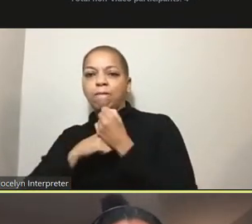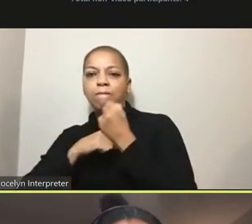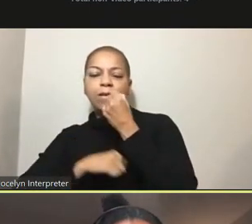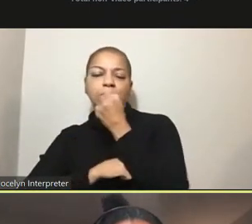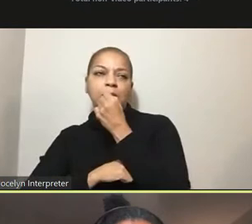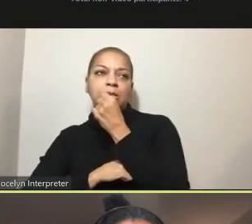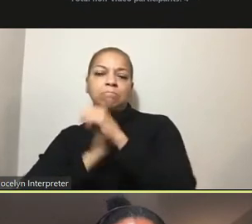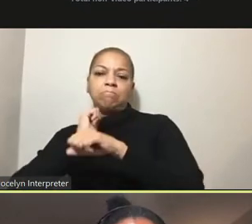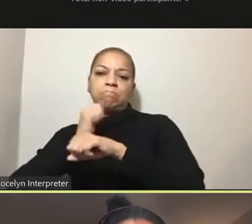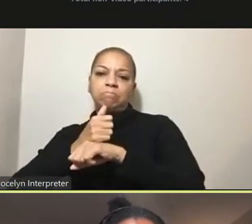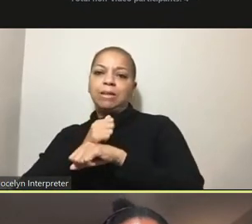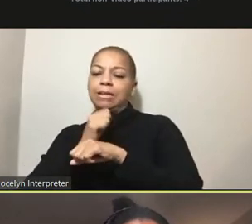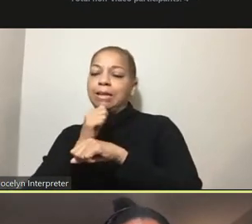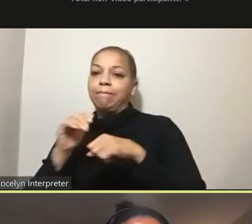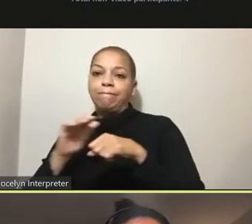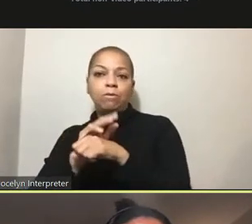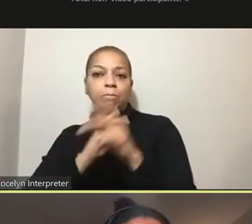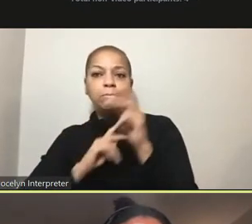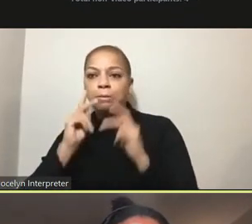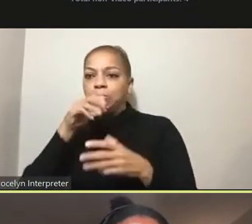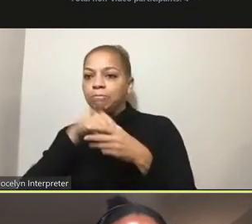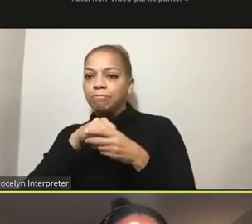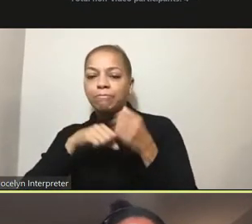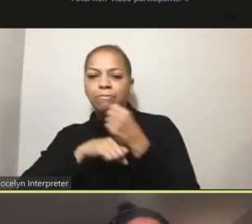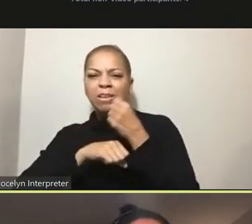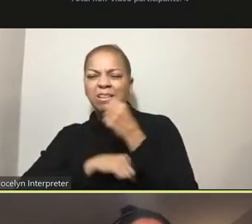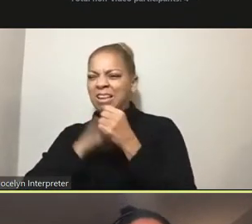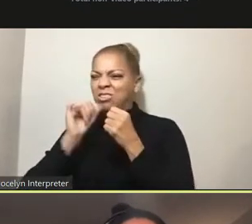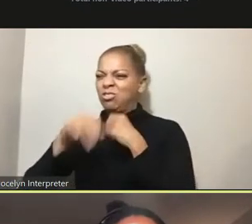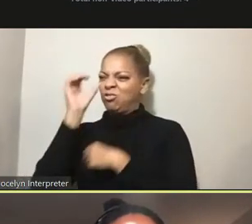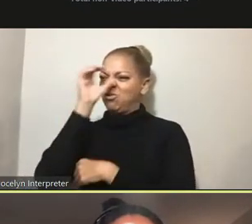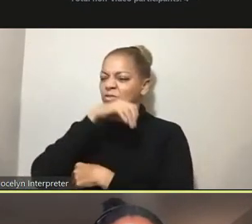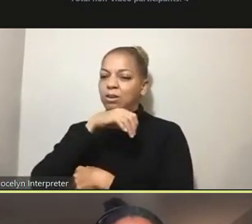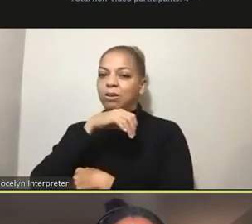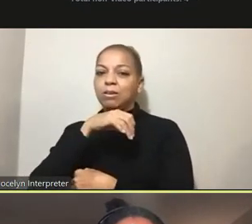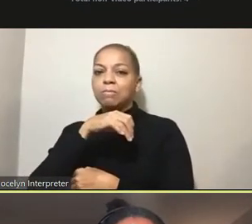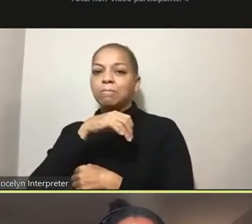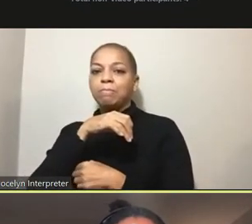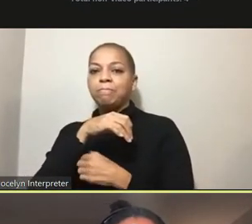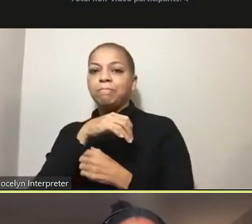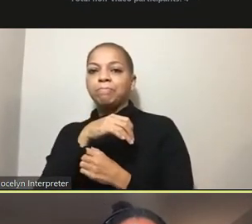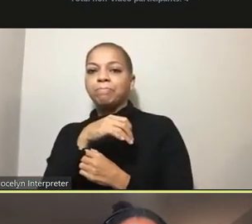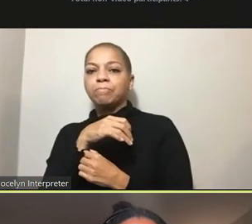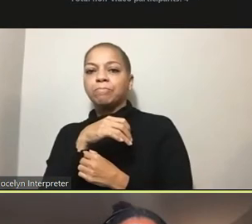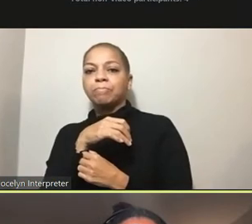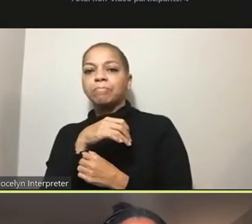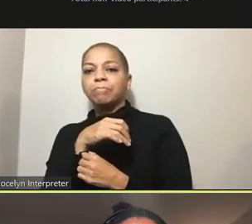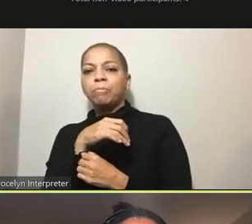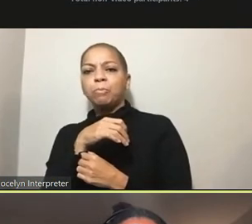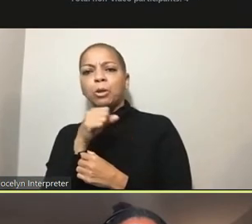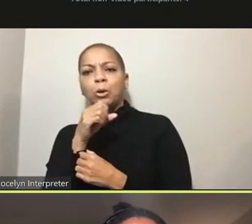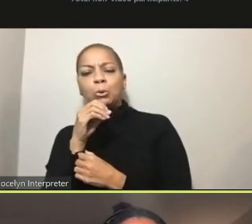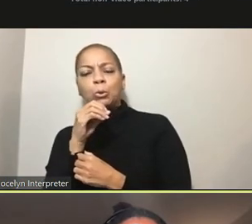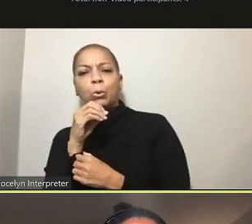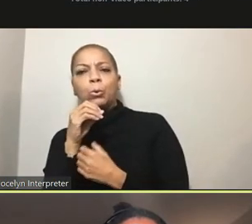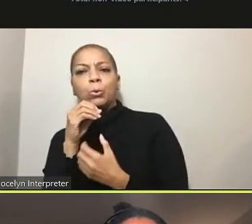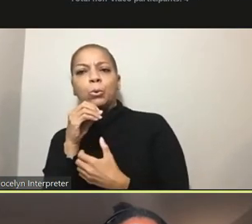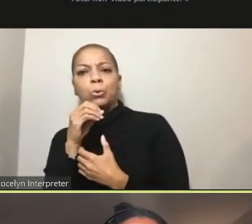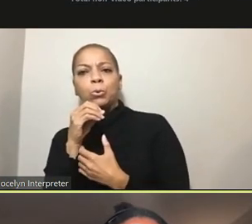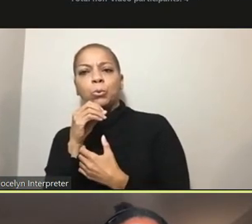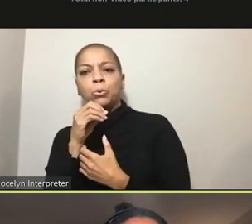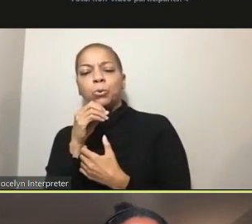of like people, which is strange to me because I'm like, you know. So did you work? I